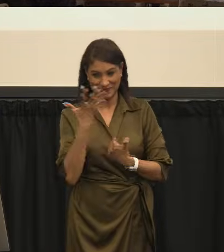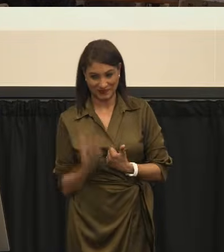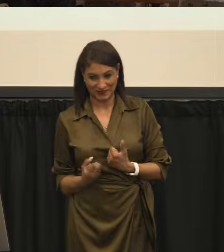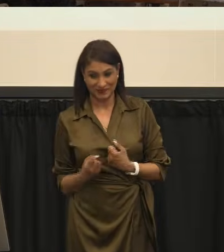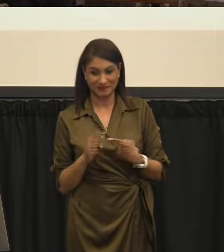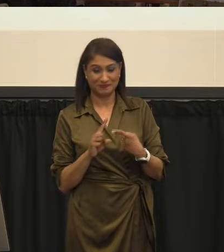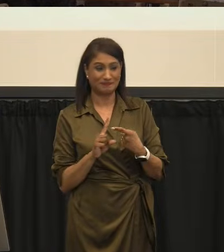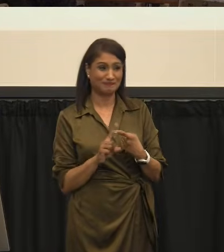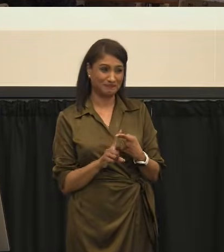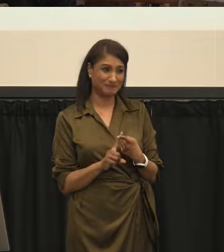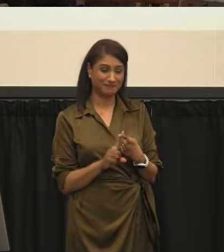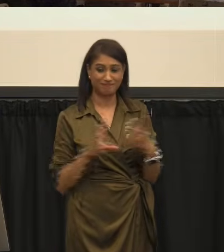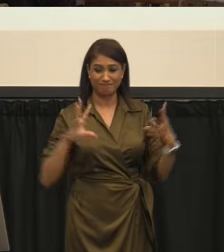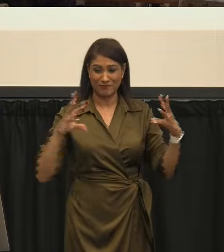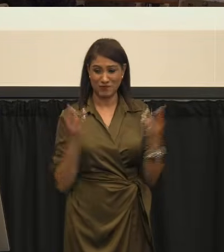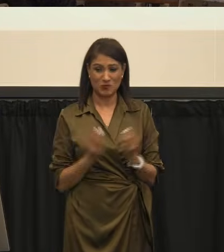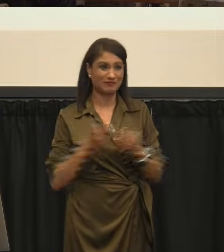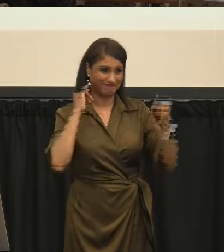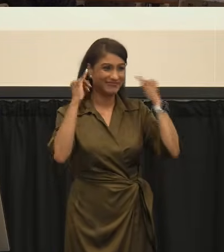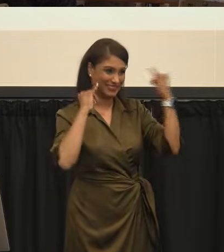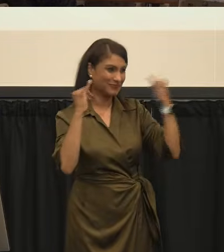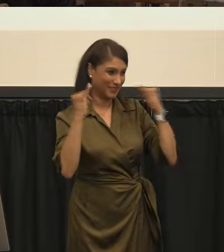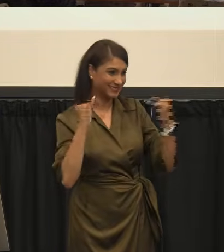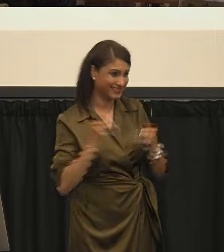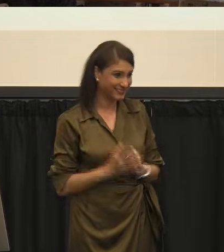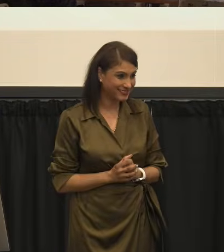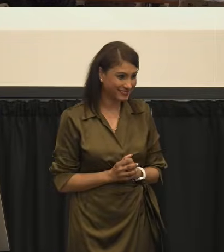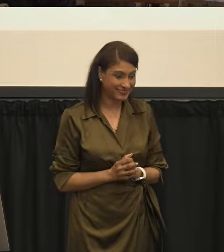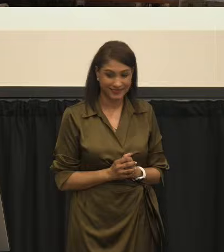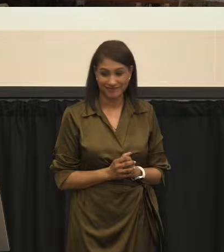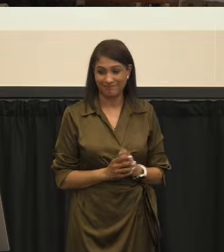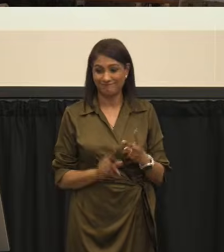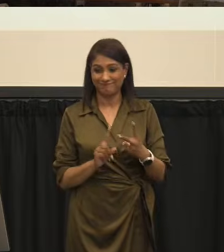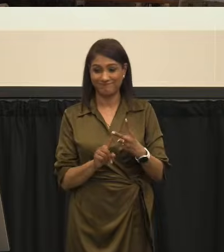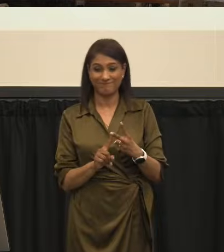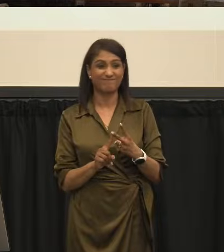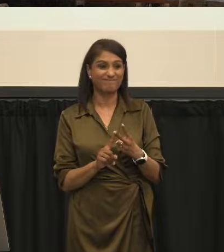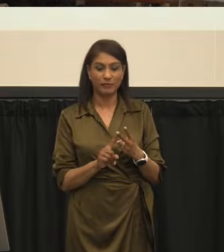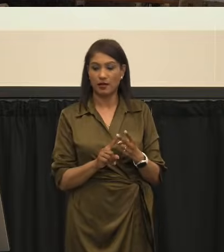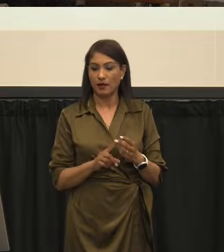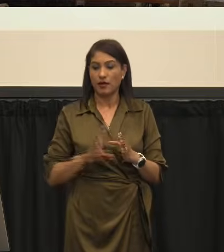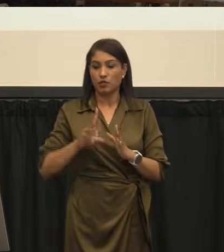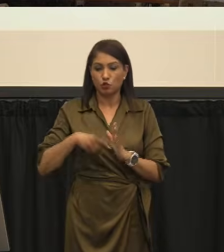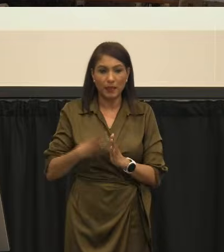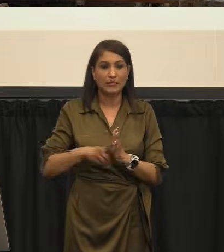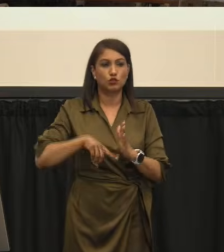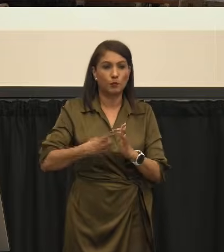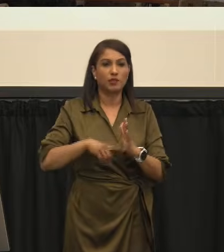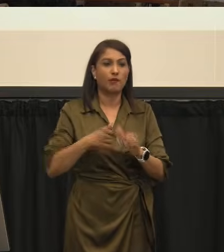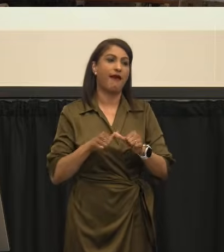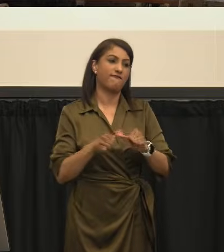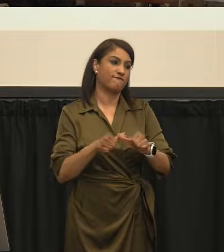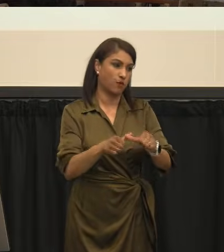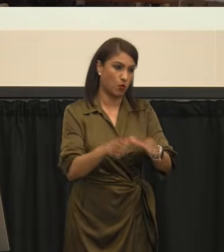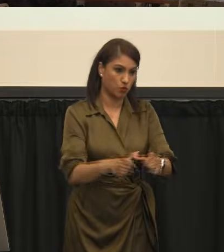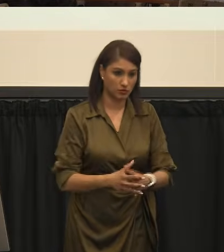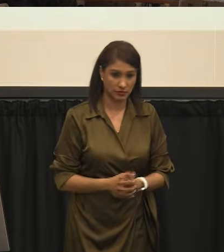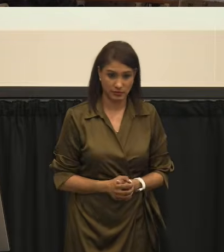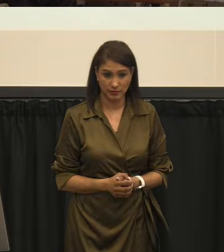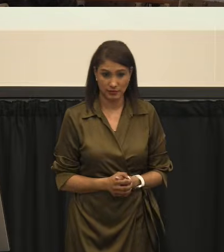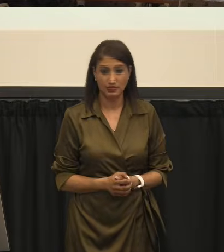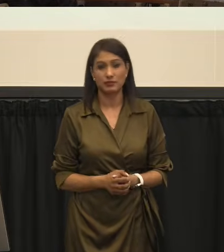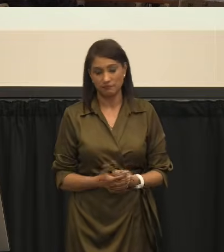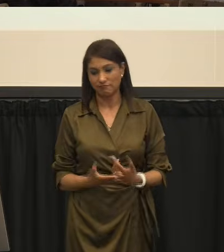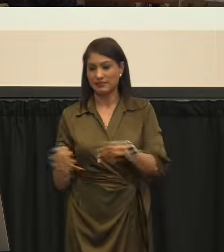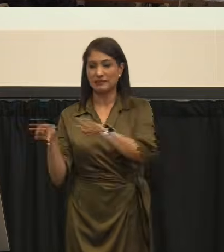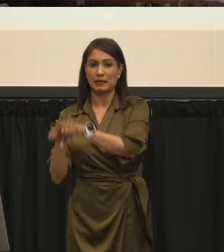At the moment, we do have challenges. The initiatives are very fragmented, and there's a lot